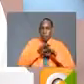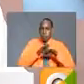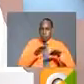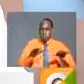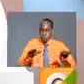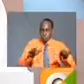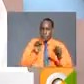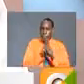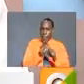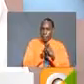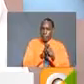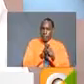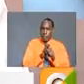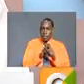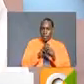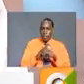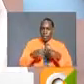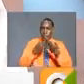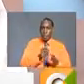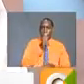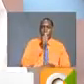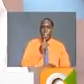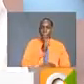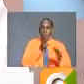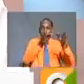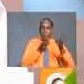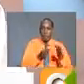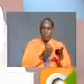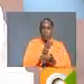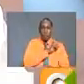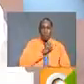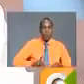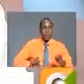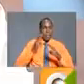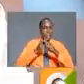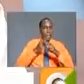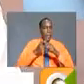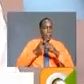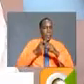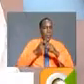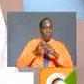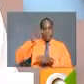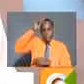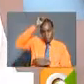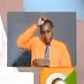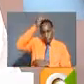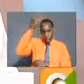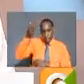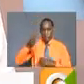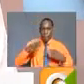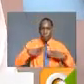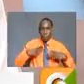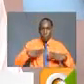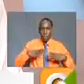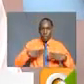mighty river and onward into their private accounts in the Lord's name. In the villages where the population is